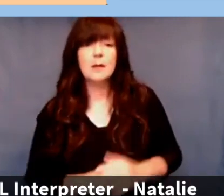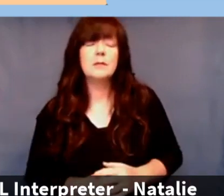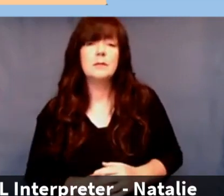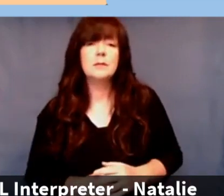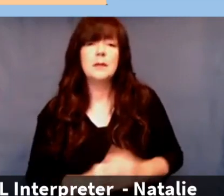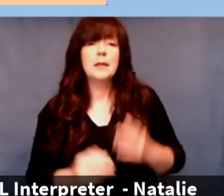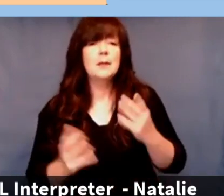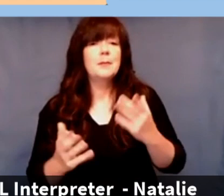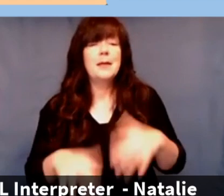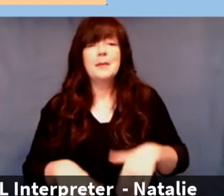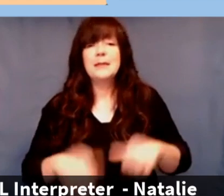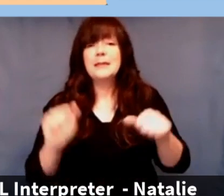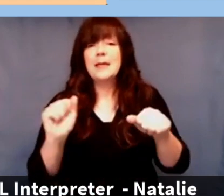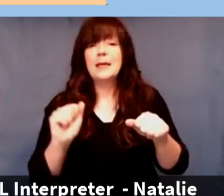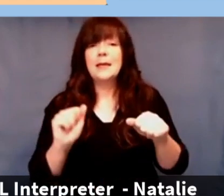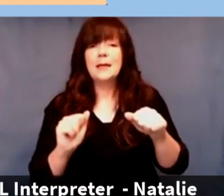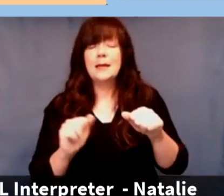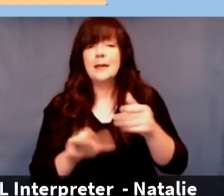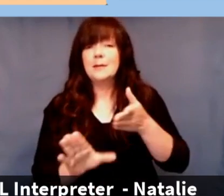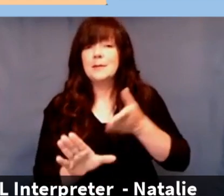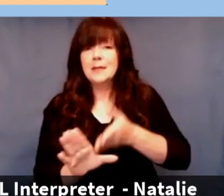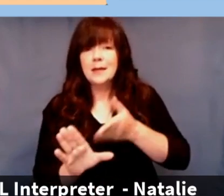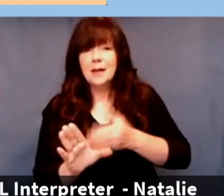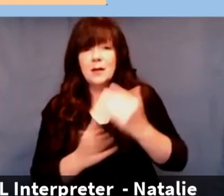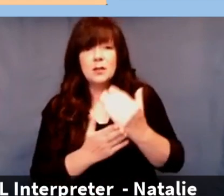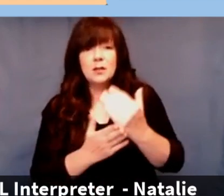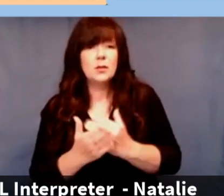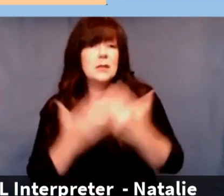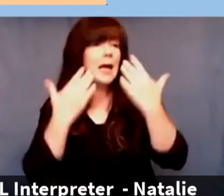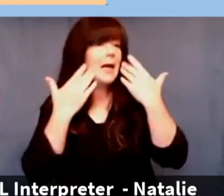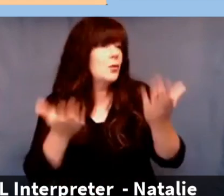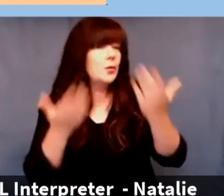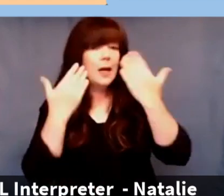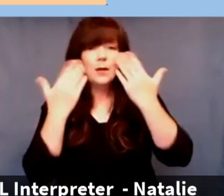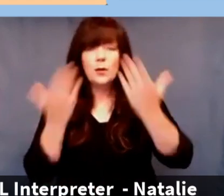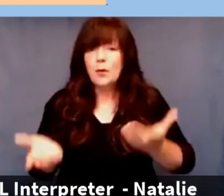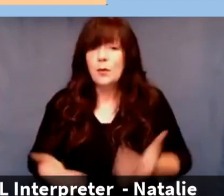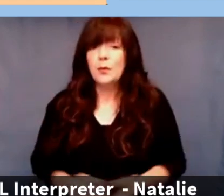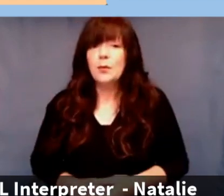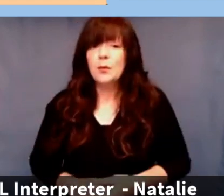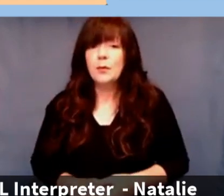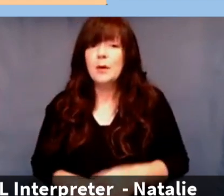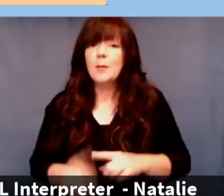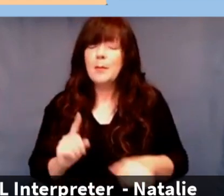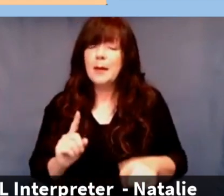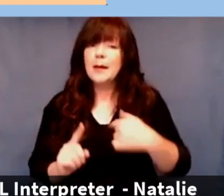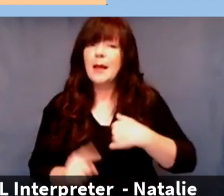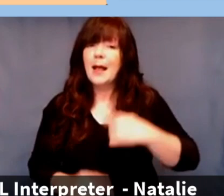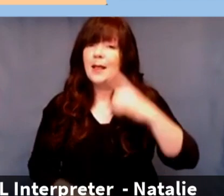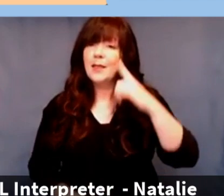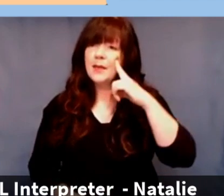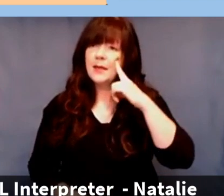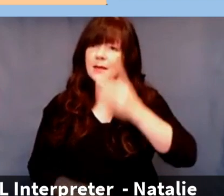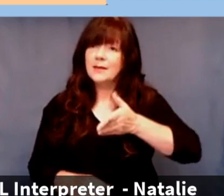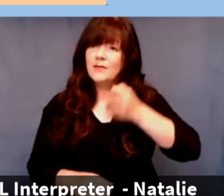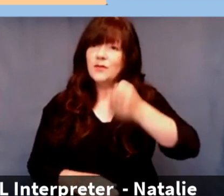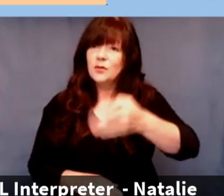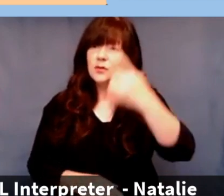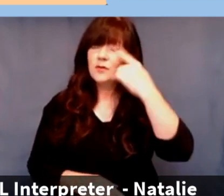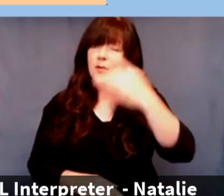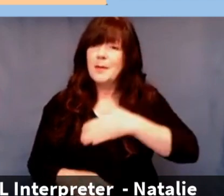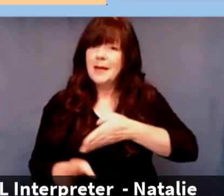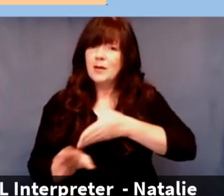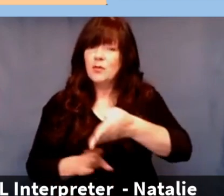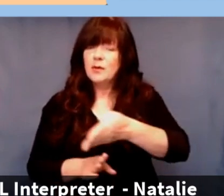maybe taking some psychology courses and getting into psychology. I don't know. I don't know what it is, but I think the future of my career